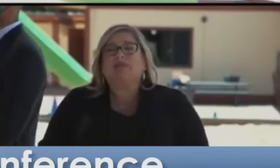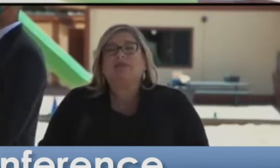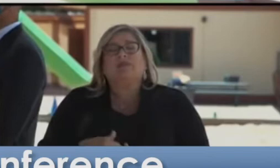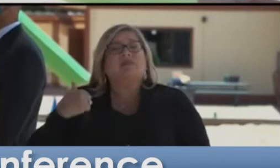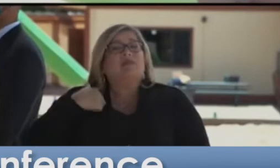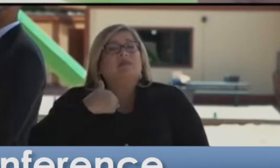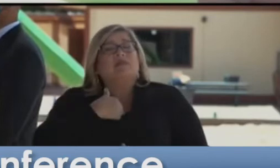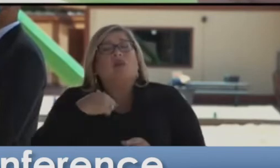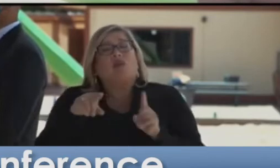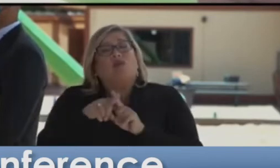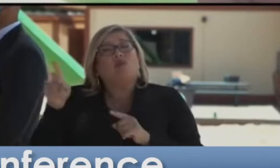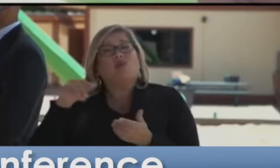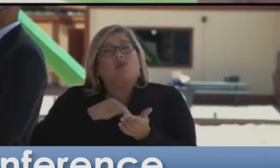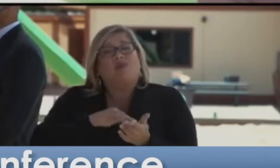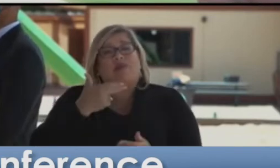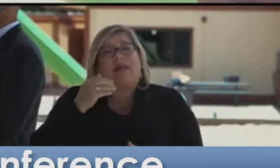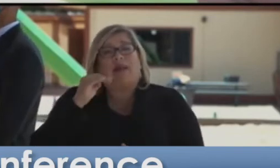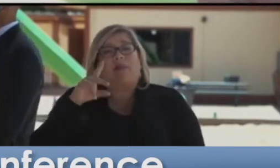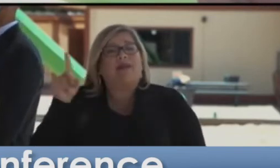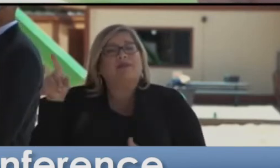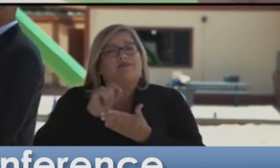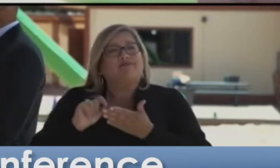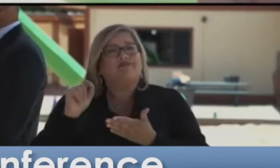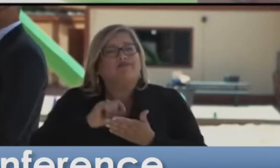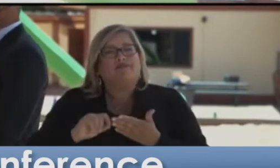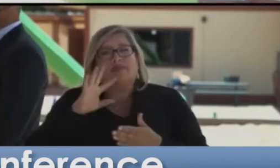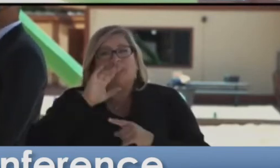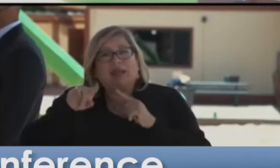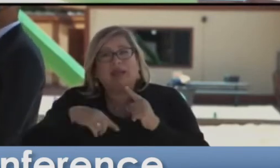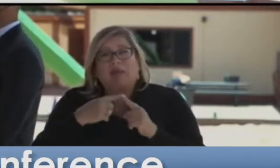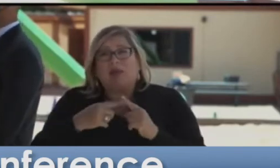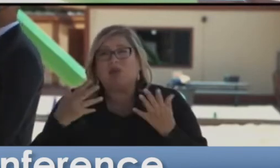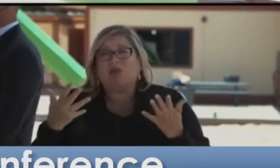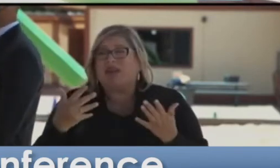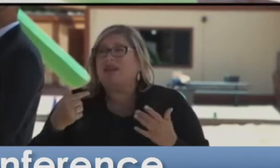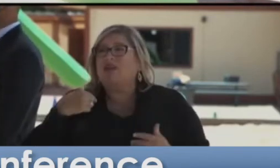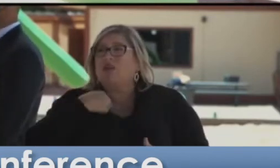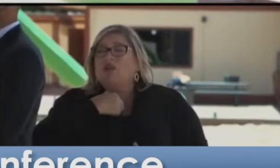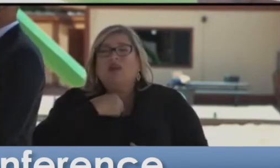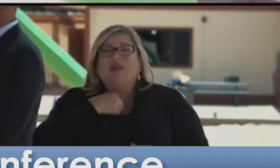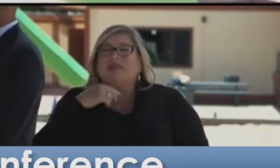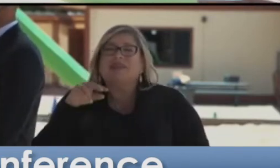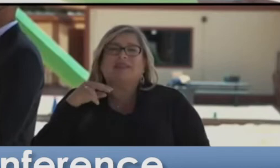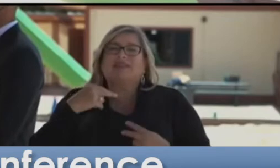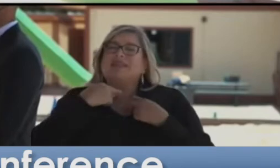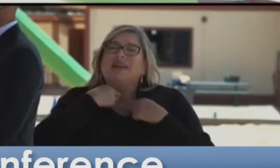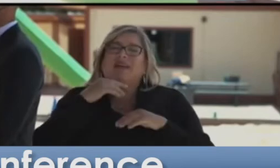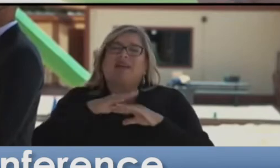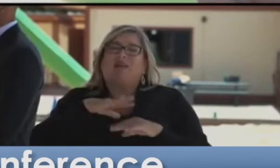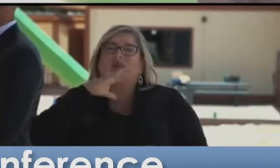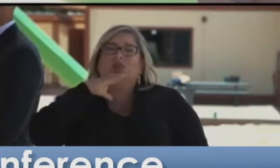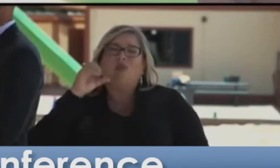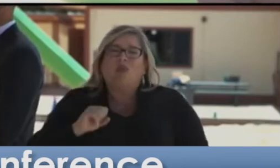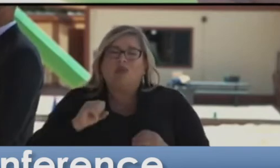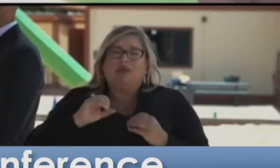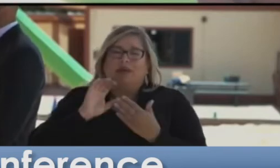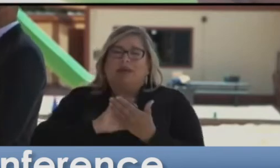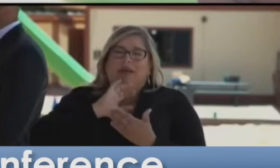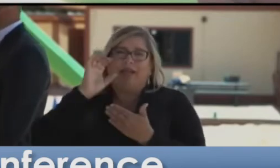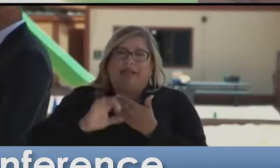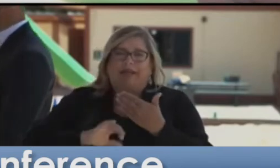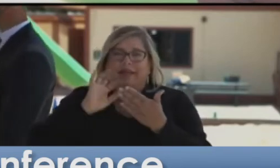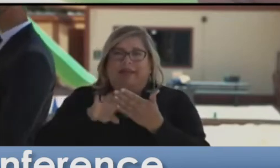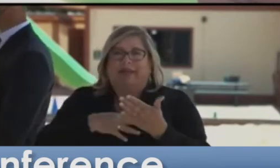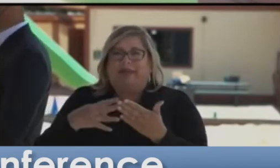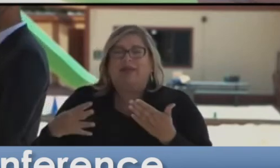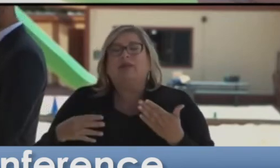lot about this, writing a lot about this. Look, we're still stuck on an agrarian calendar, and that means a lot more here in Monterey County than in other